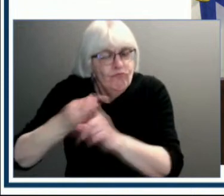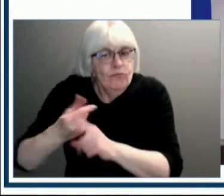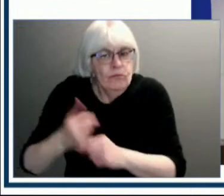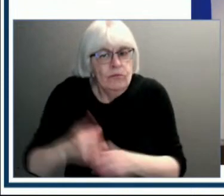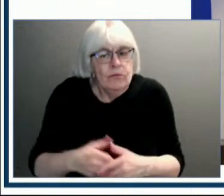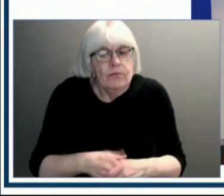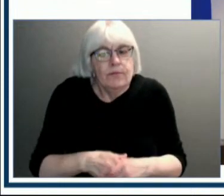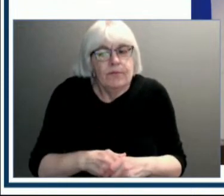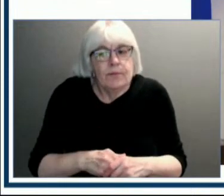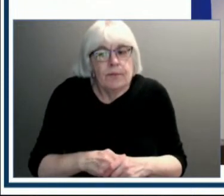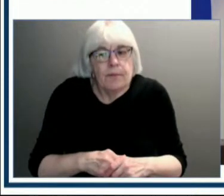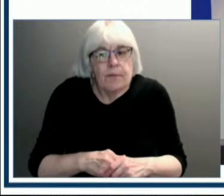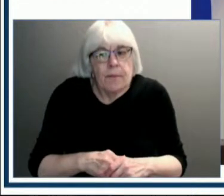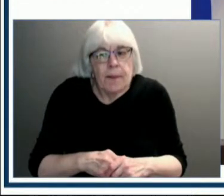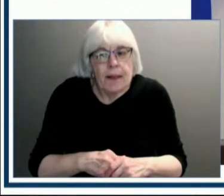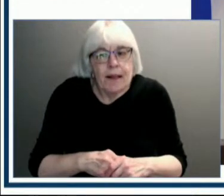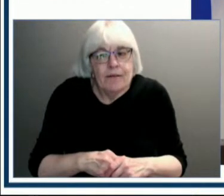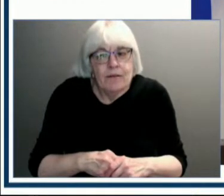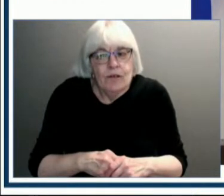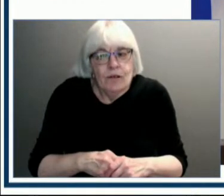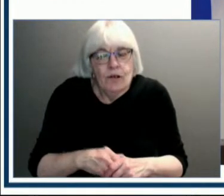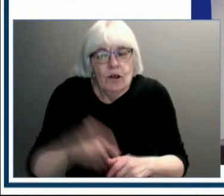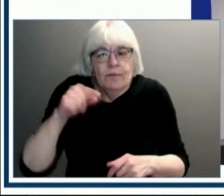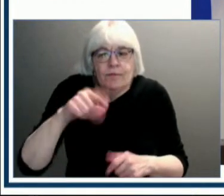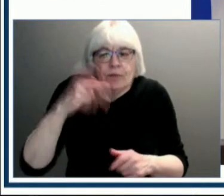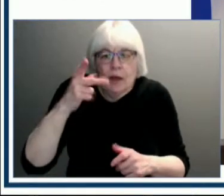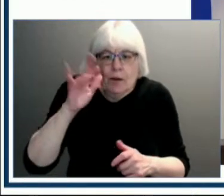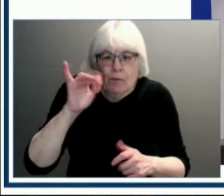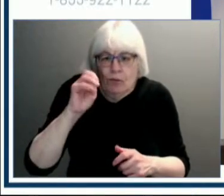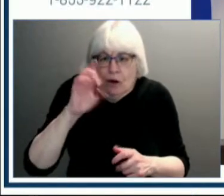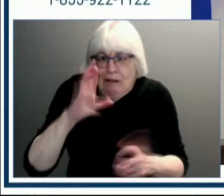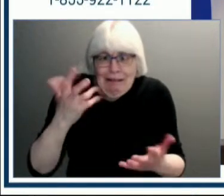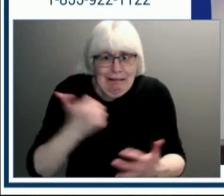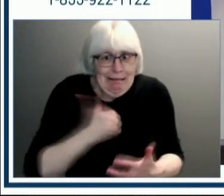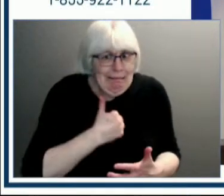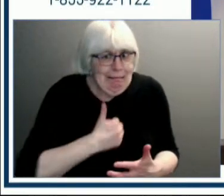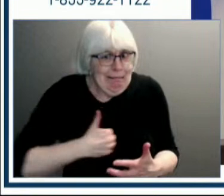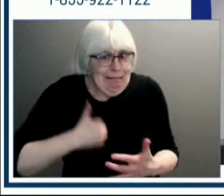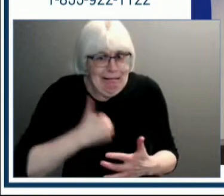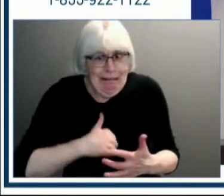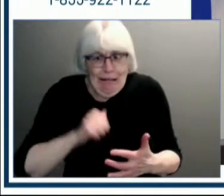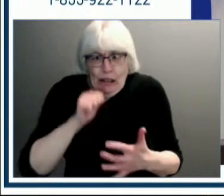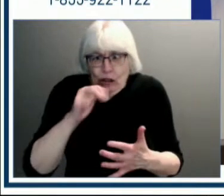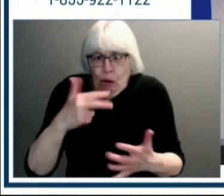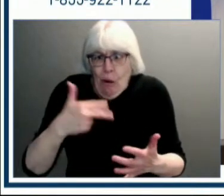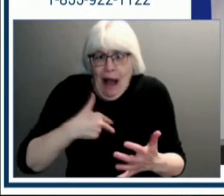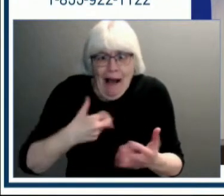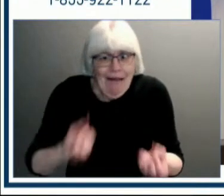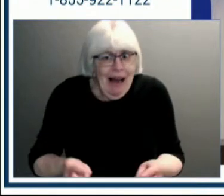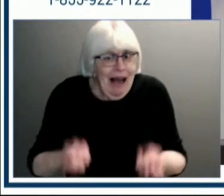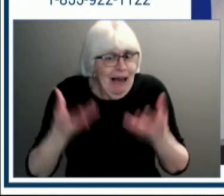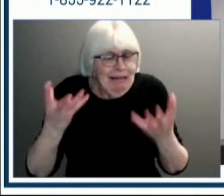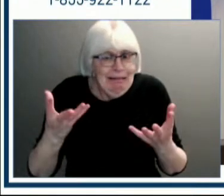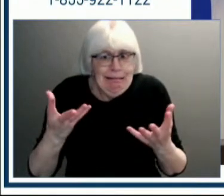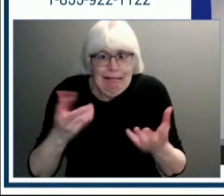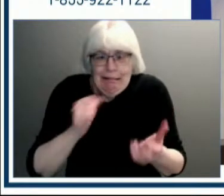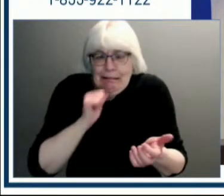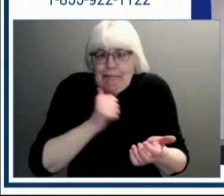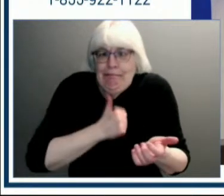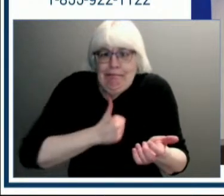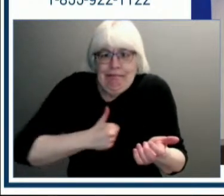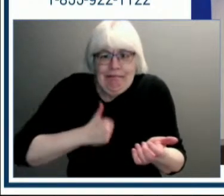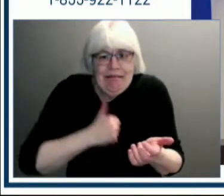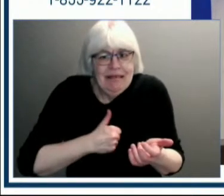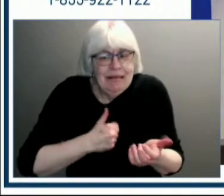We can get you that number, and I apologize, I don't have that breakdown. I think I got updated on the fly last time when